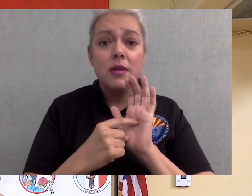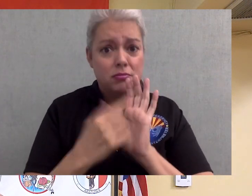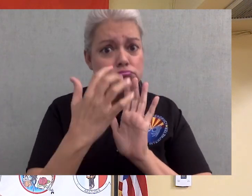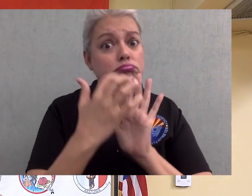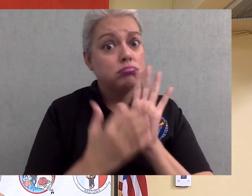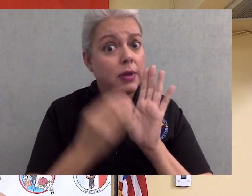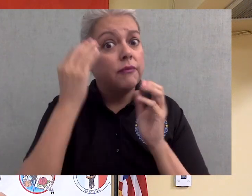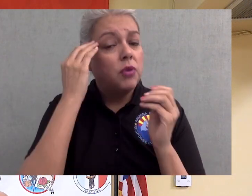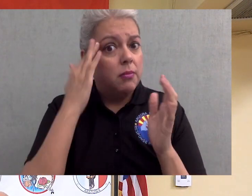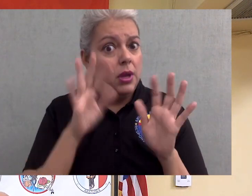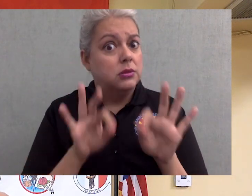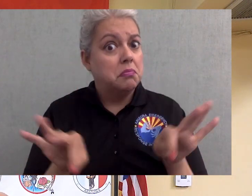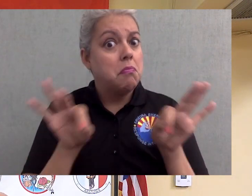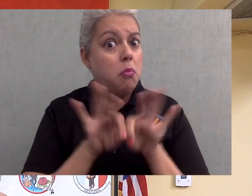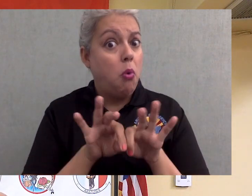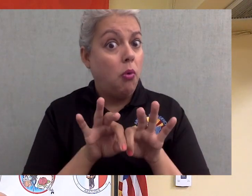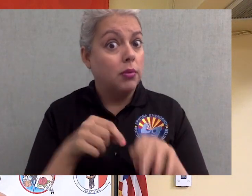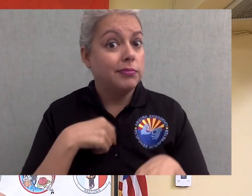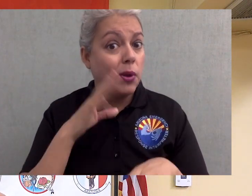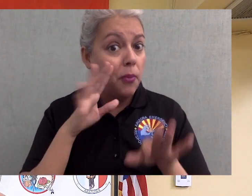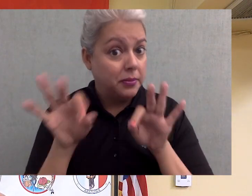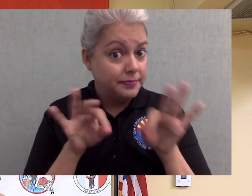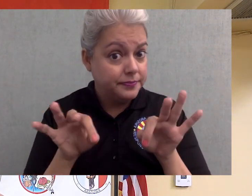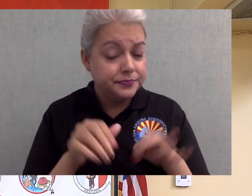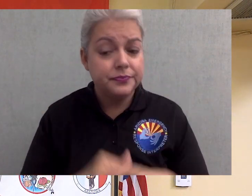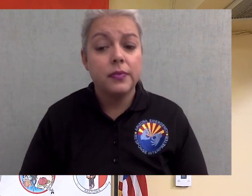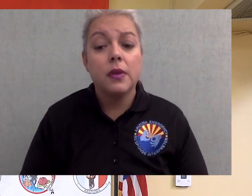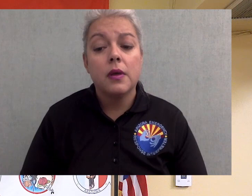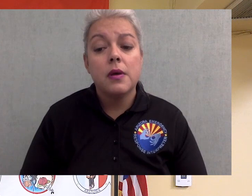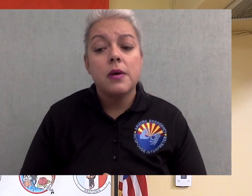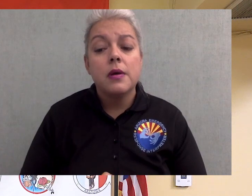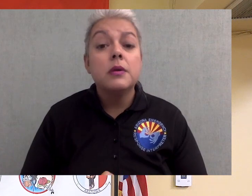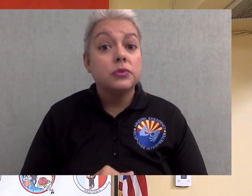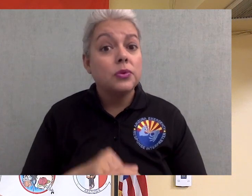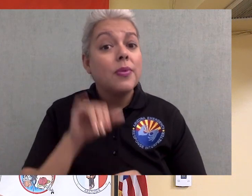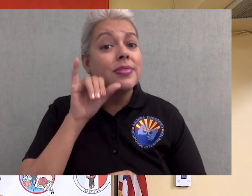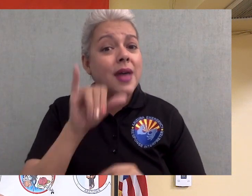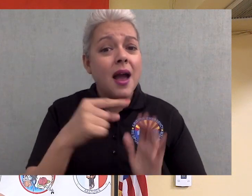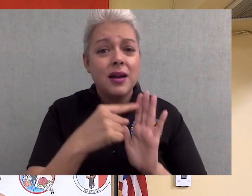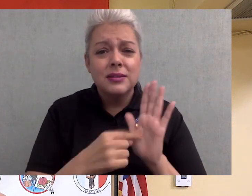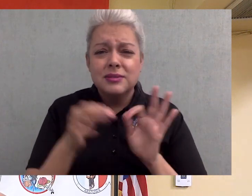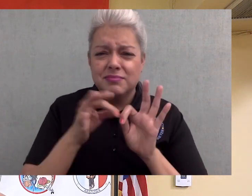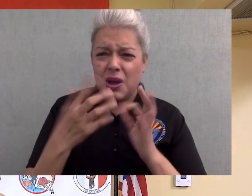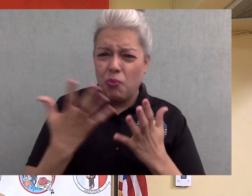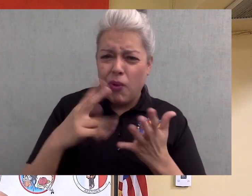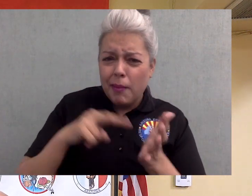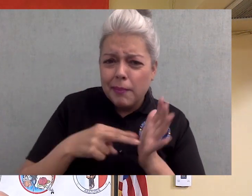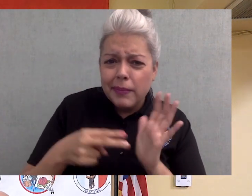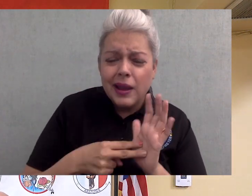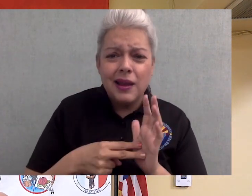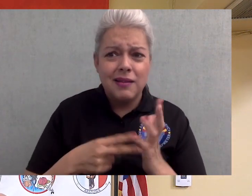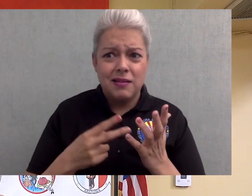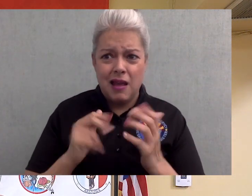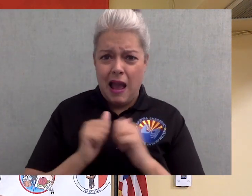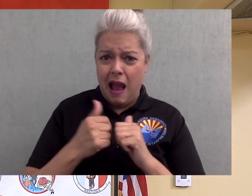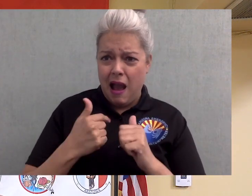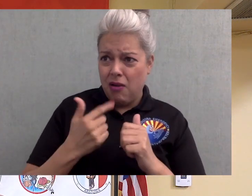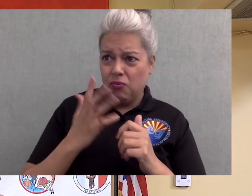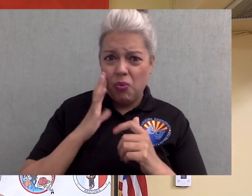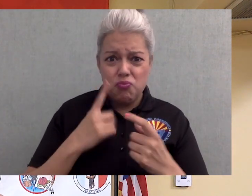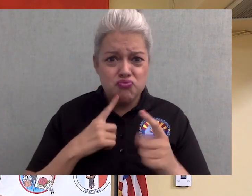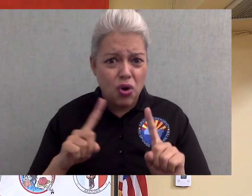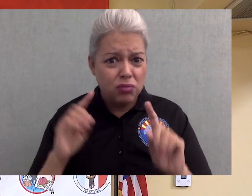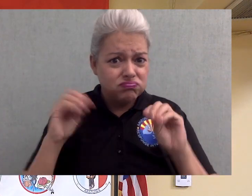information is valuable that I'll talk about here right now, but it details what it is and how it's going to work,